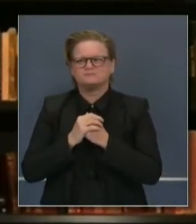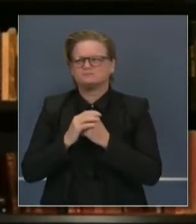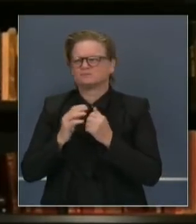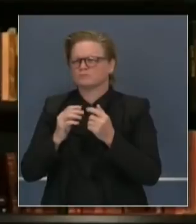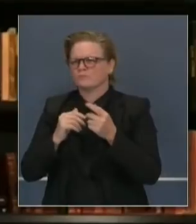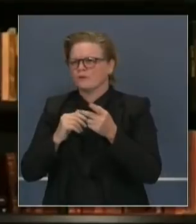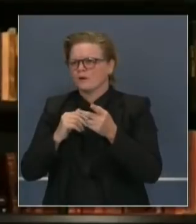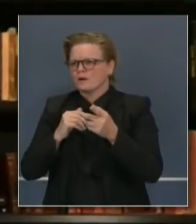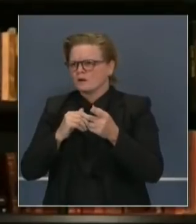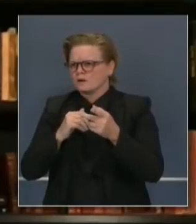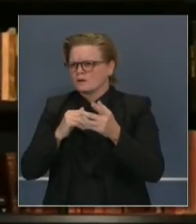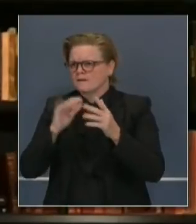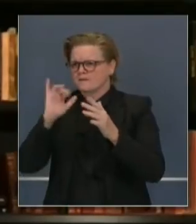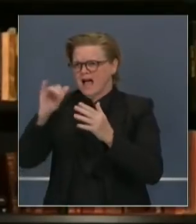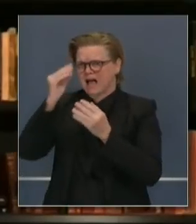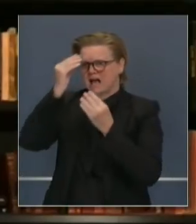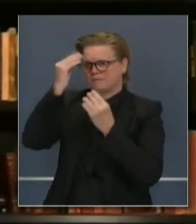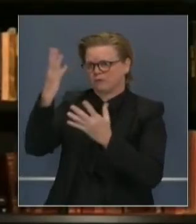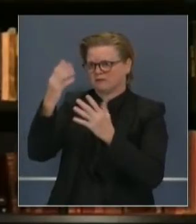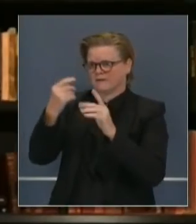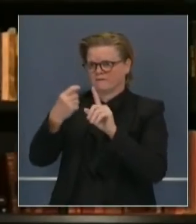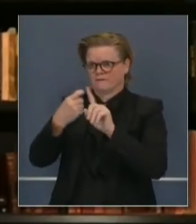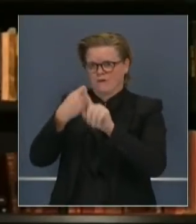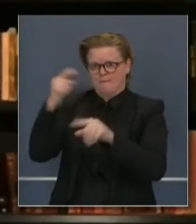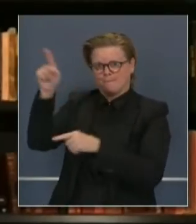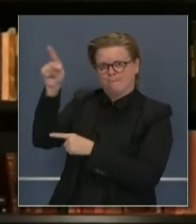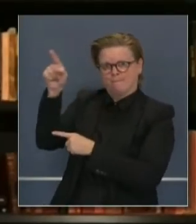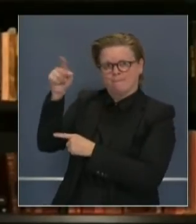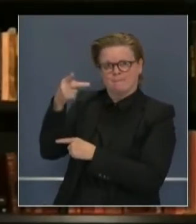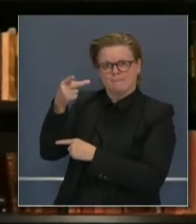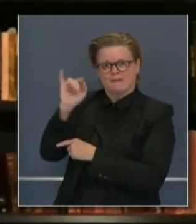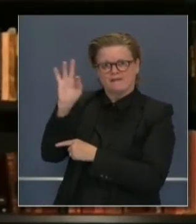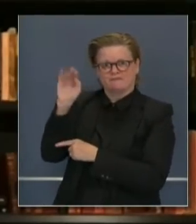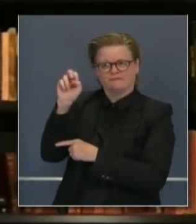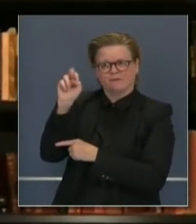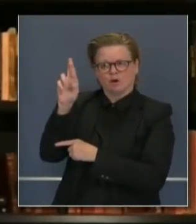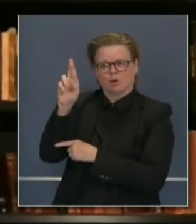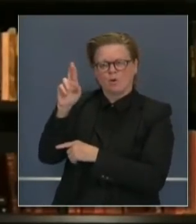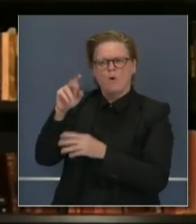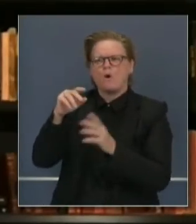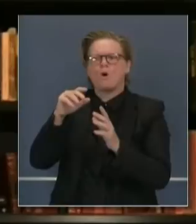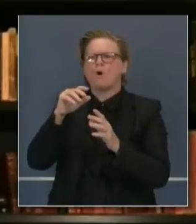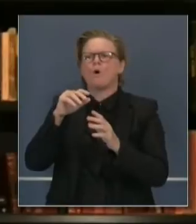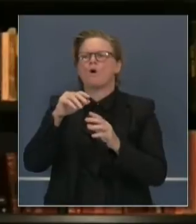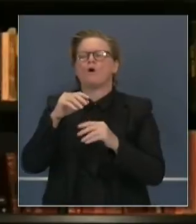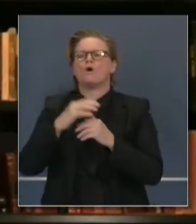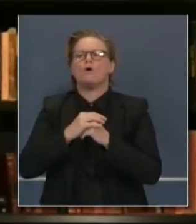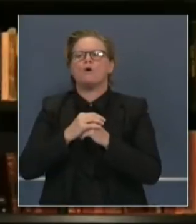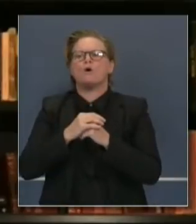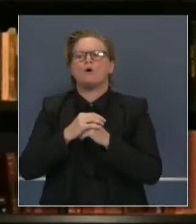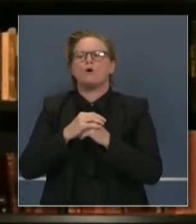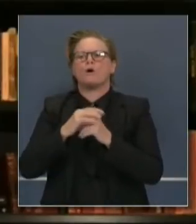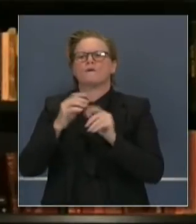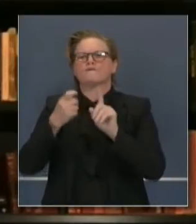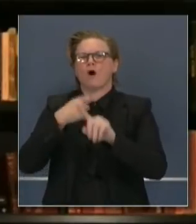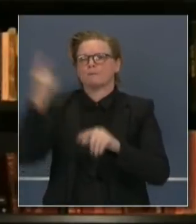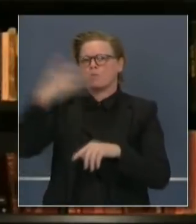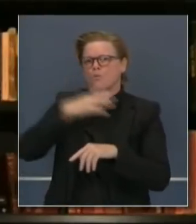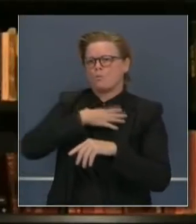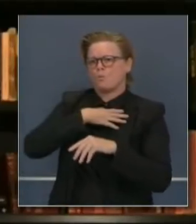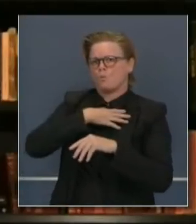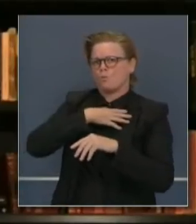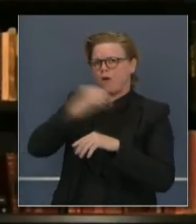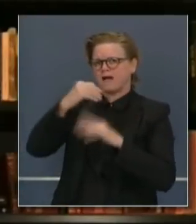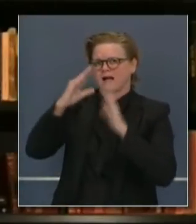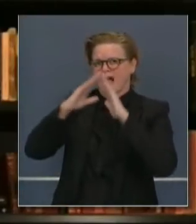information coming directly from Pfizer or from, say, the White House task force? Has Pfizer warned you that they may not be